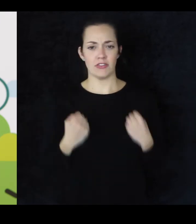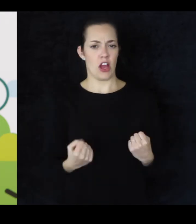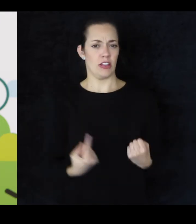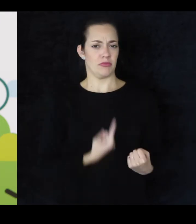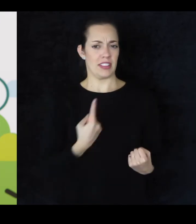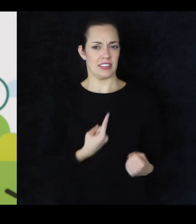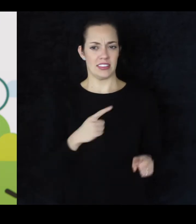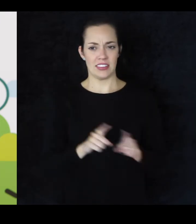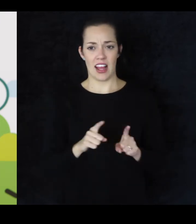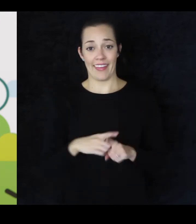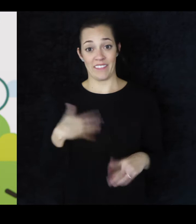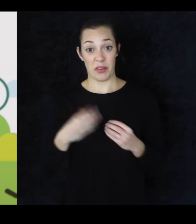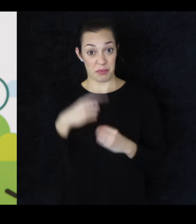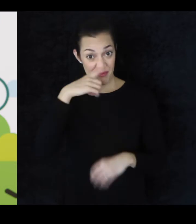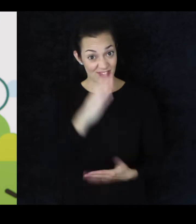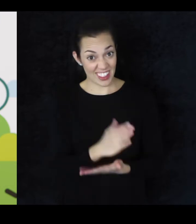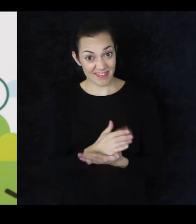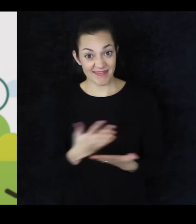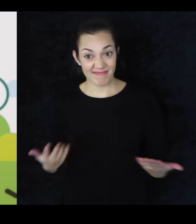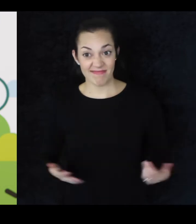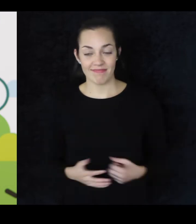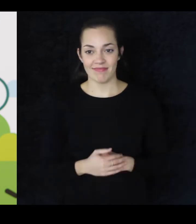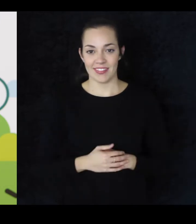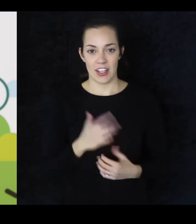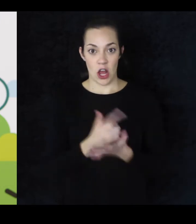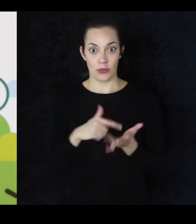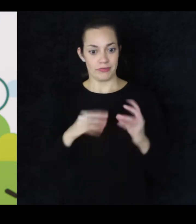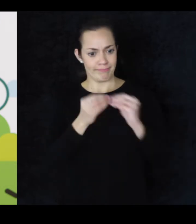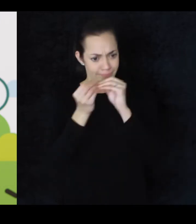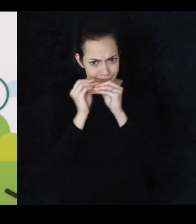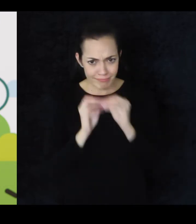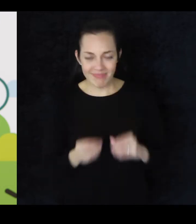Just like living with people, really. There's a lot to negotiate.